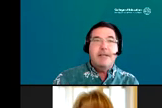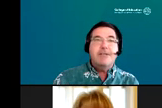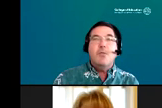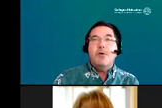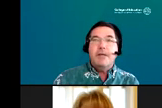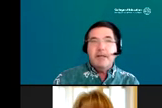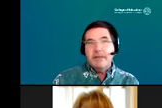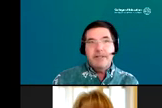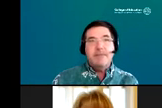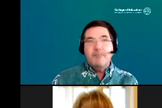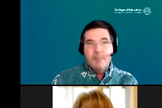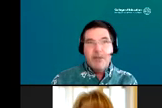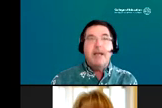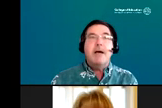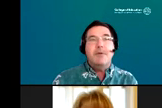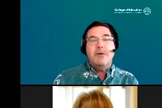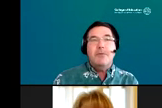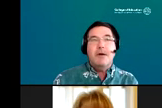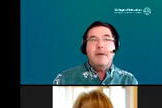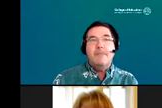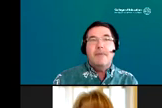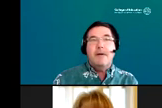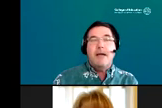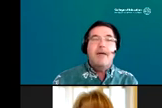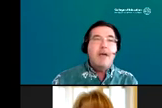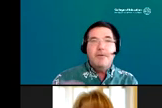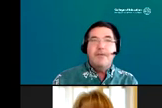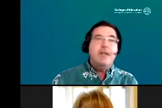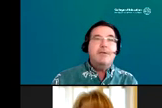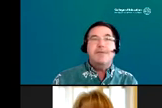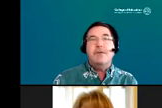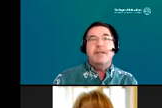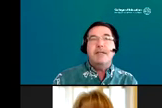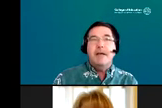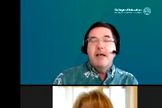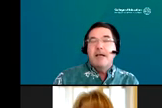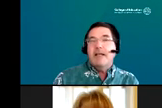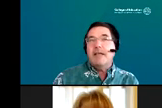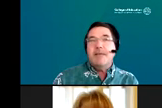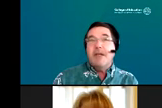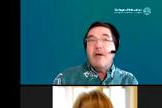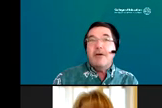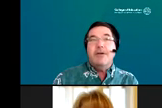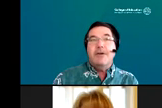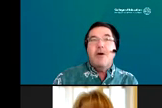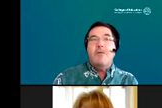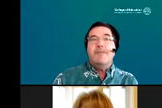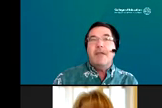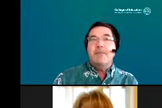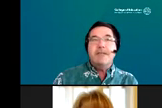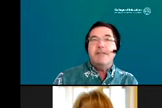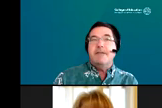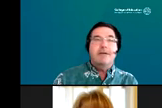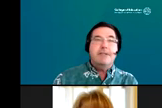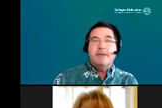session and things aren't working, just bring it up. I'm having your videos freezing. Because a lot of times they aren't going to know. They